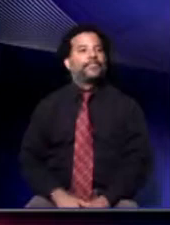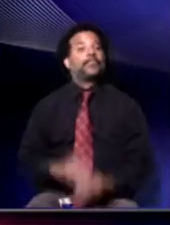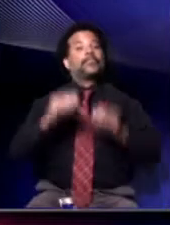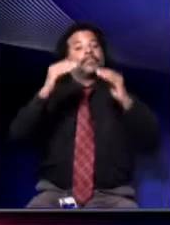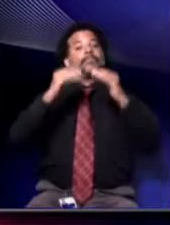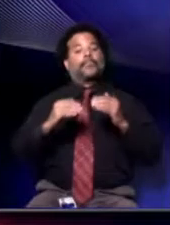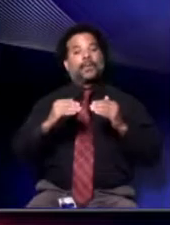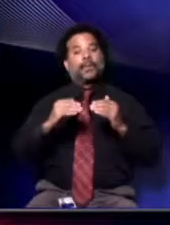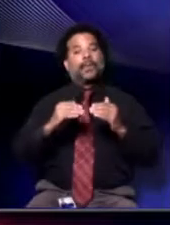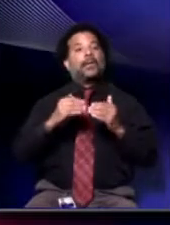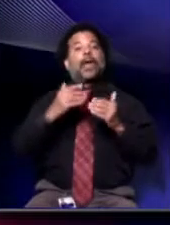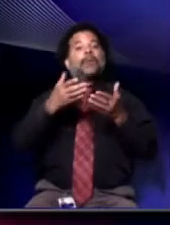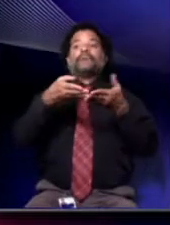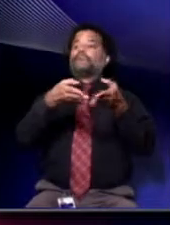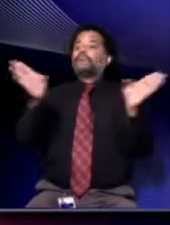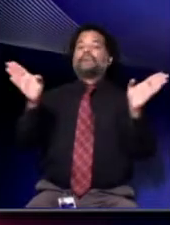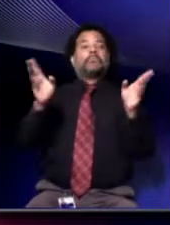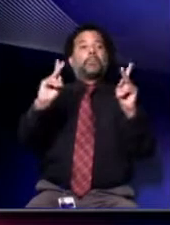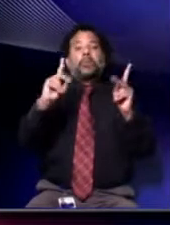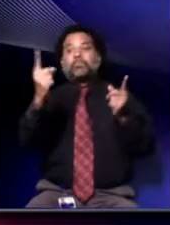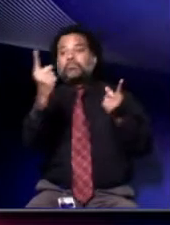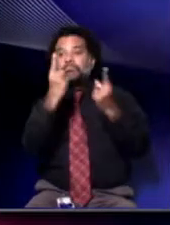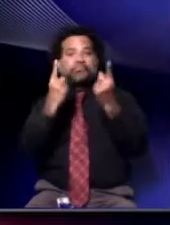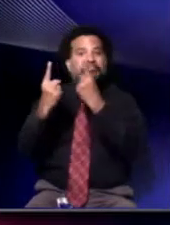is call to the public. There are no